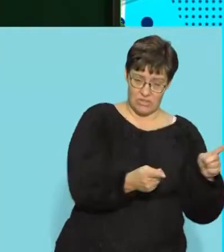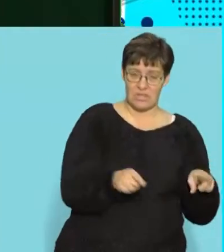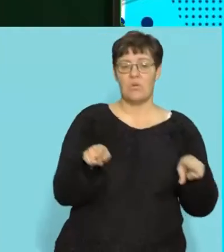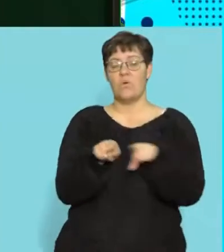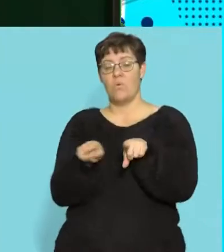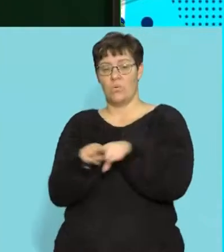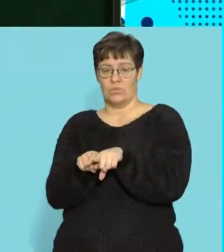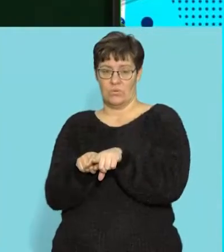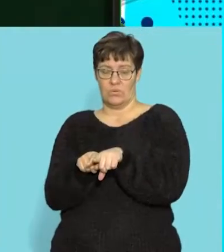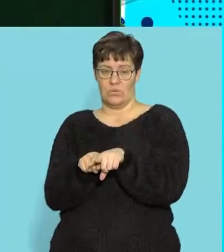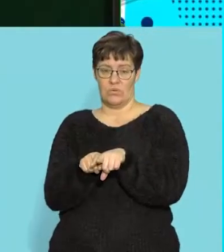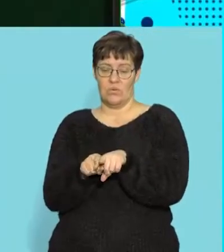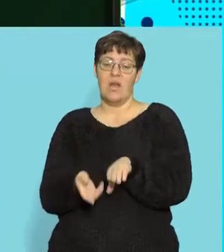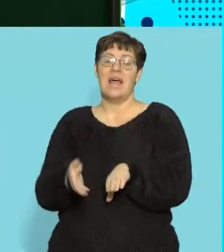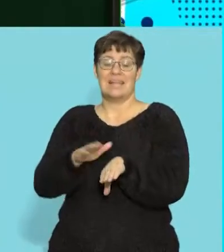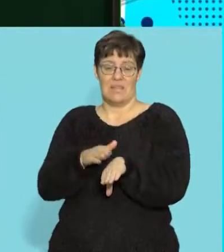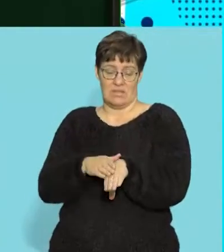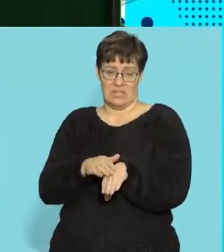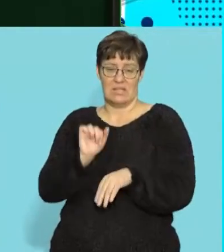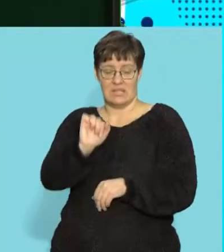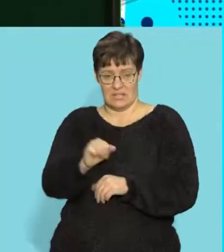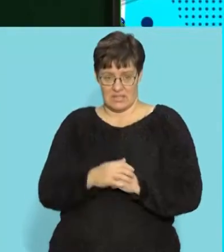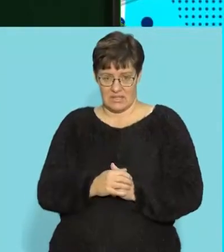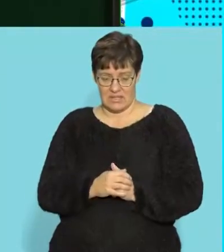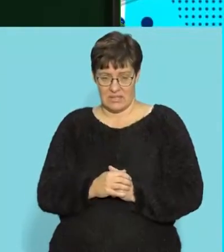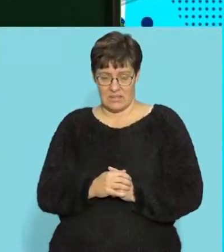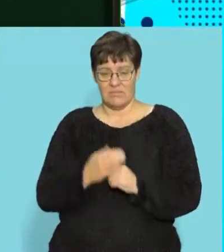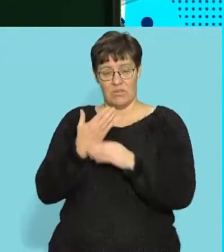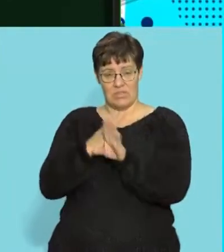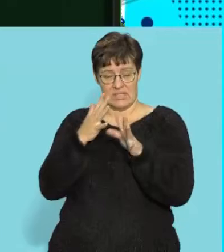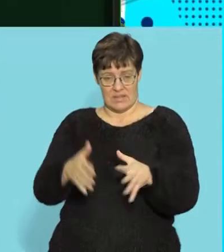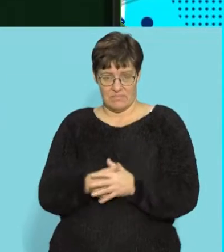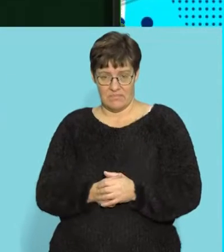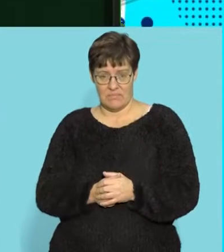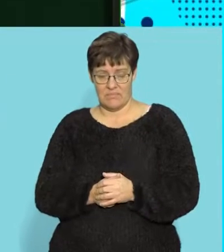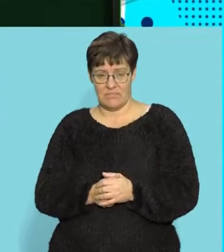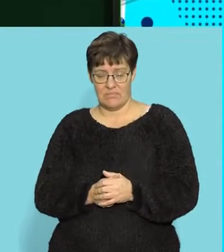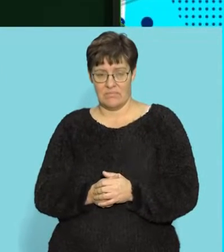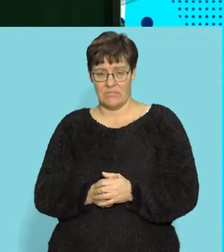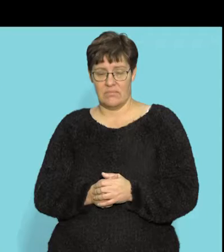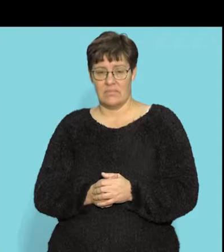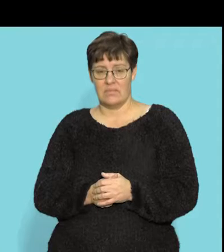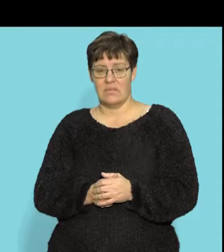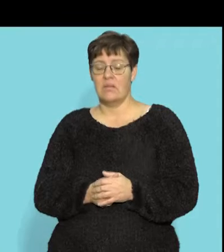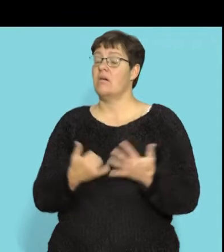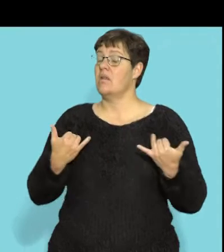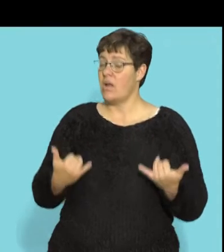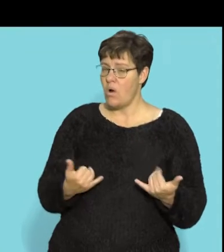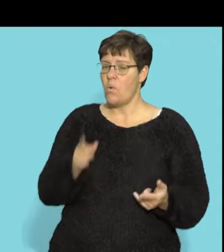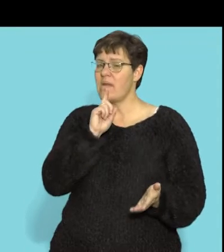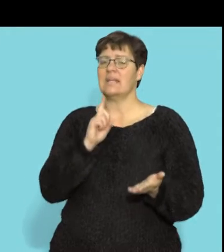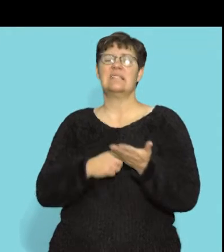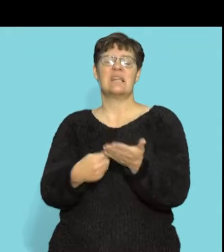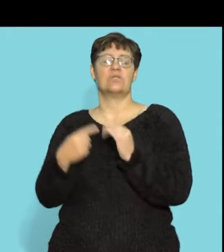potential difference and you know, the current of a resistor, right? So in conclusion, we